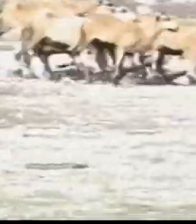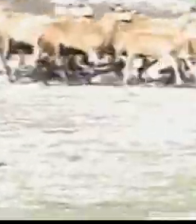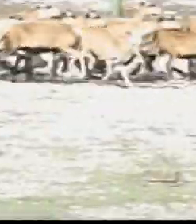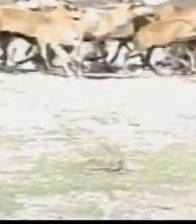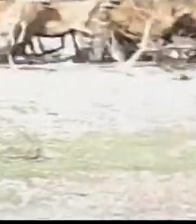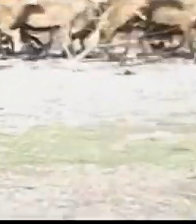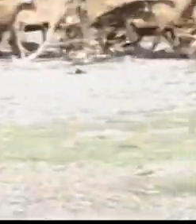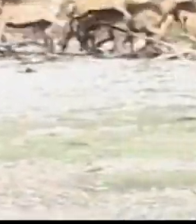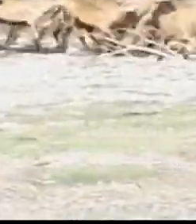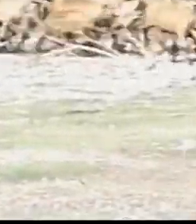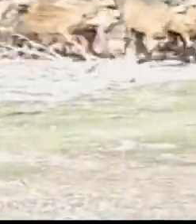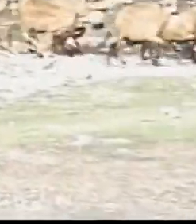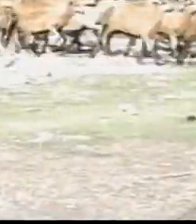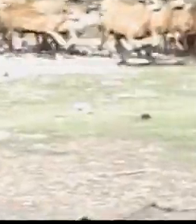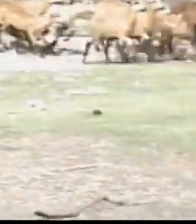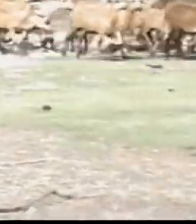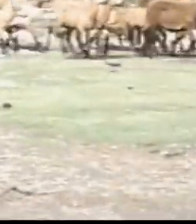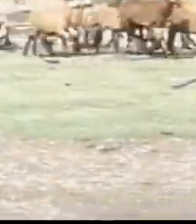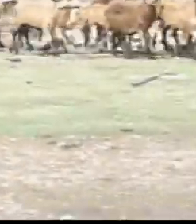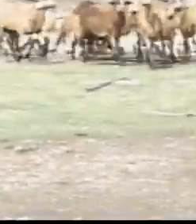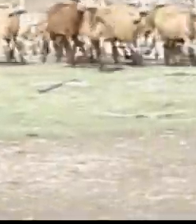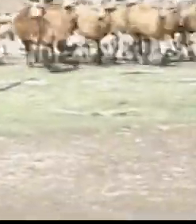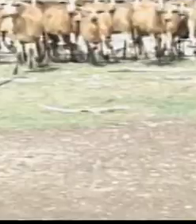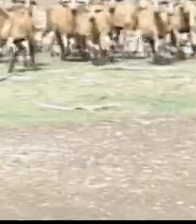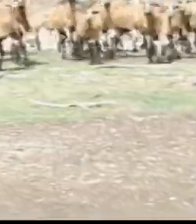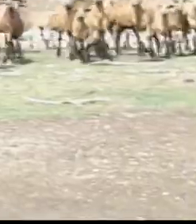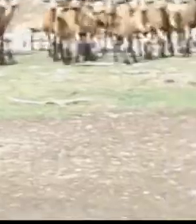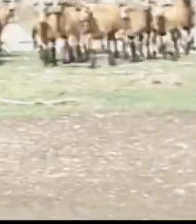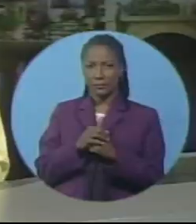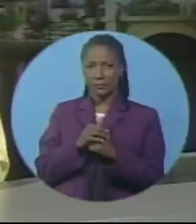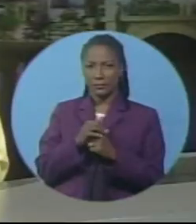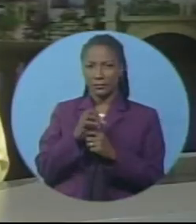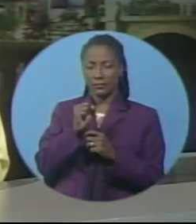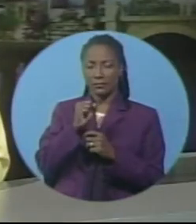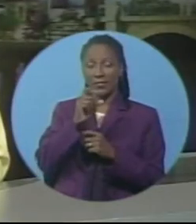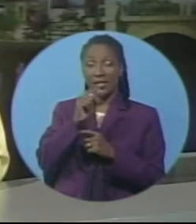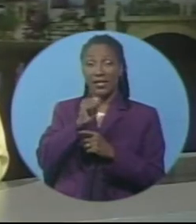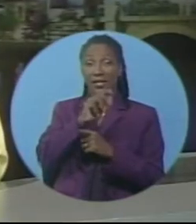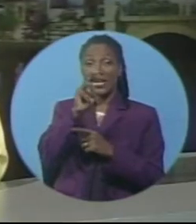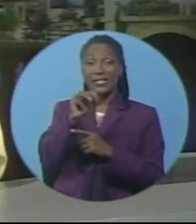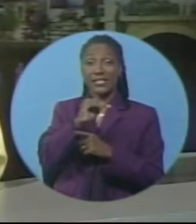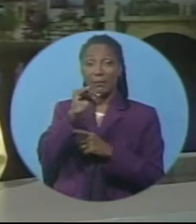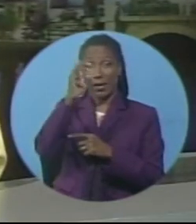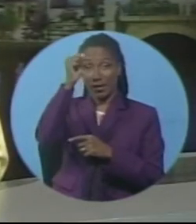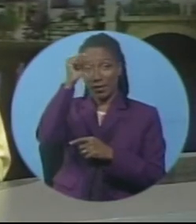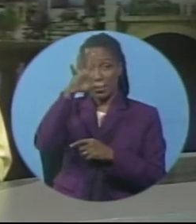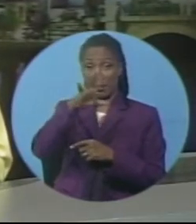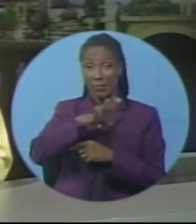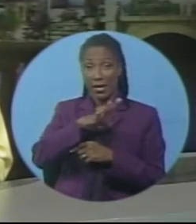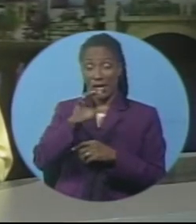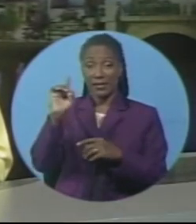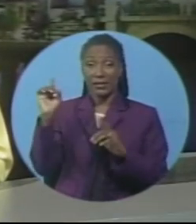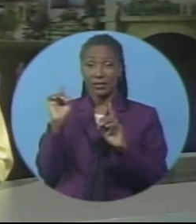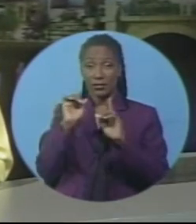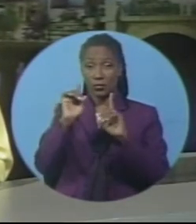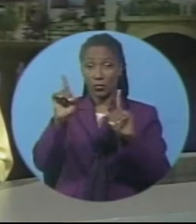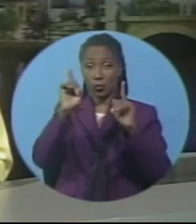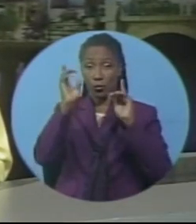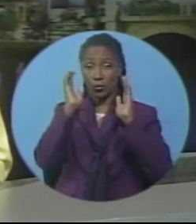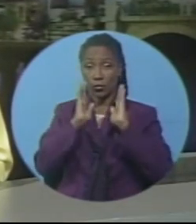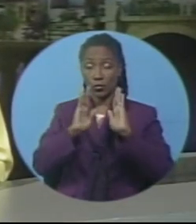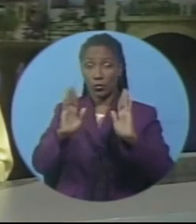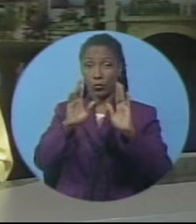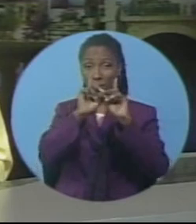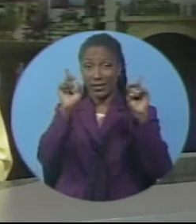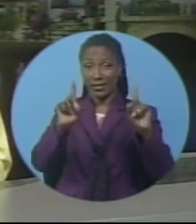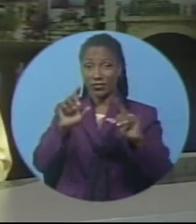attacks, while the figures for this last one still had to be tallied. A St. Michael man is to appear in the District A